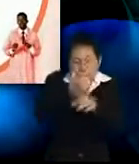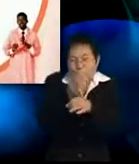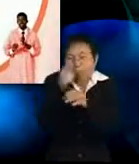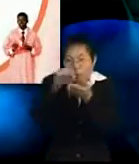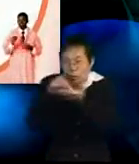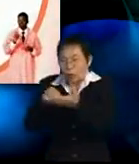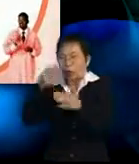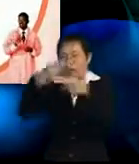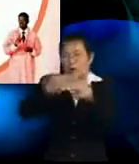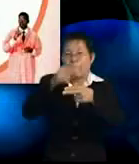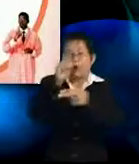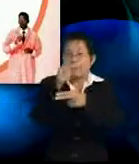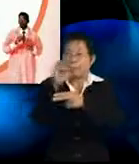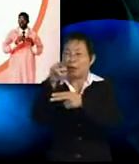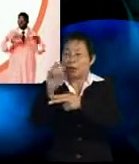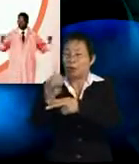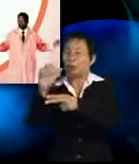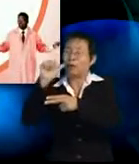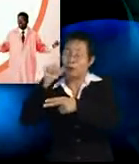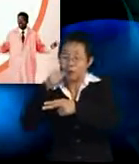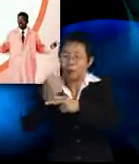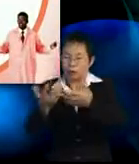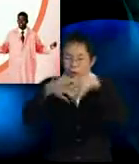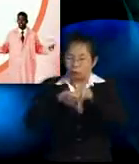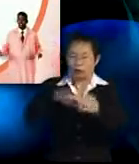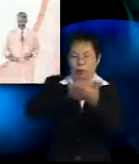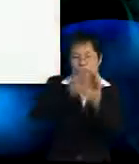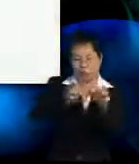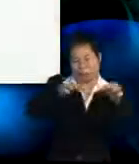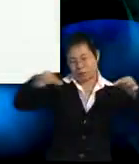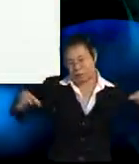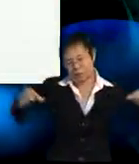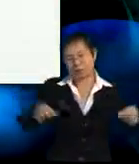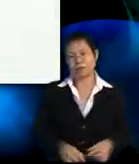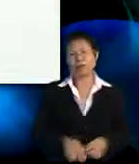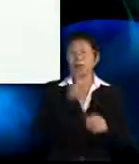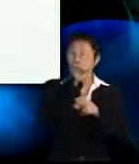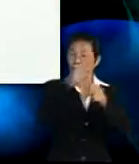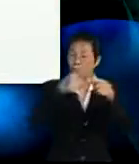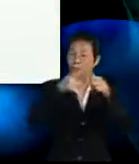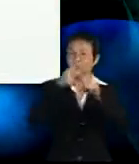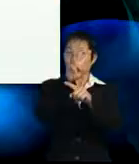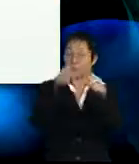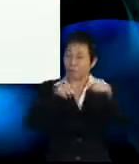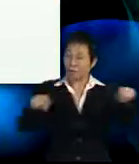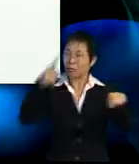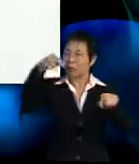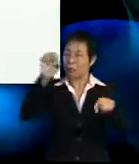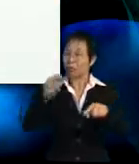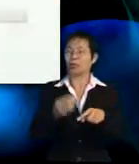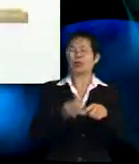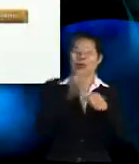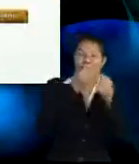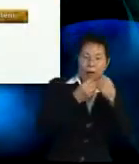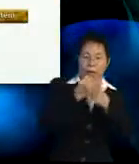amino acids joined to form a long linear chain. There are two types of proteins, animal